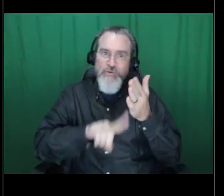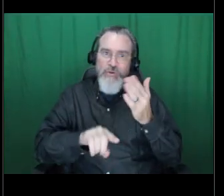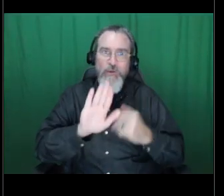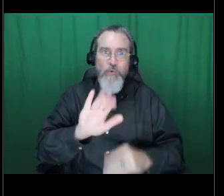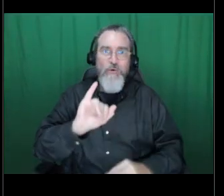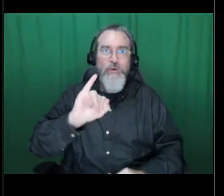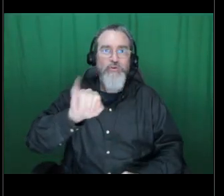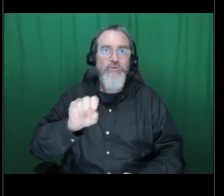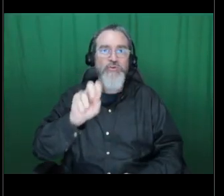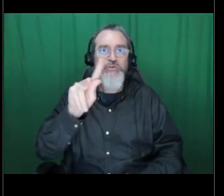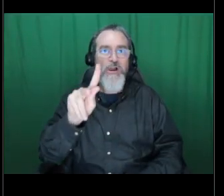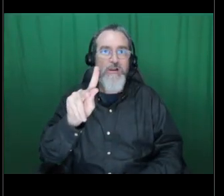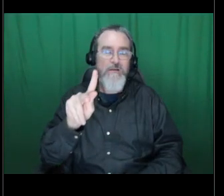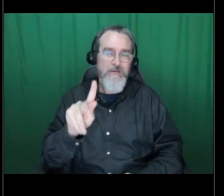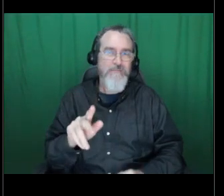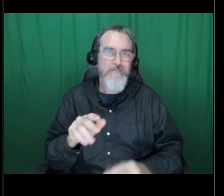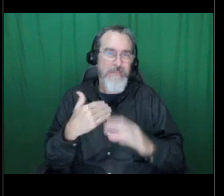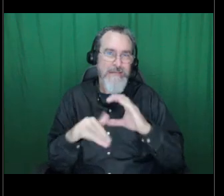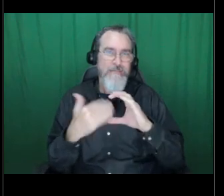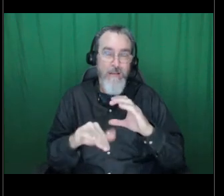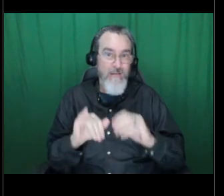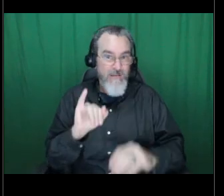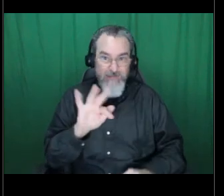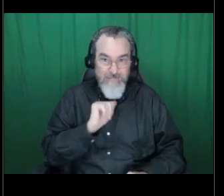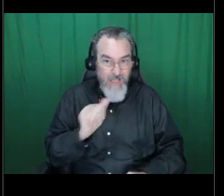there, email us at